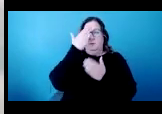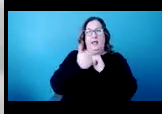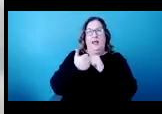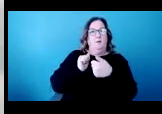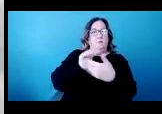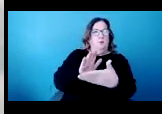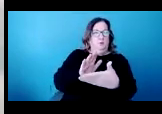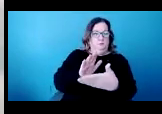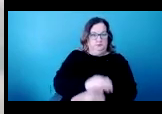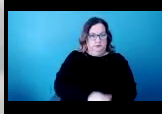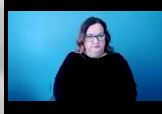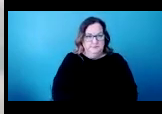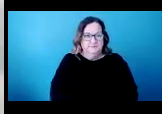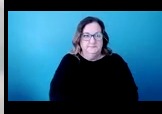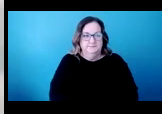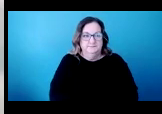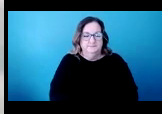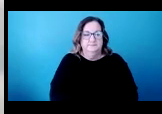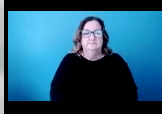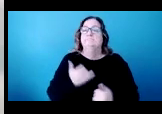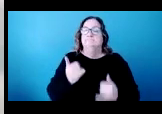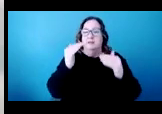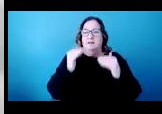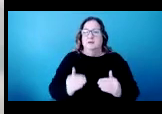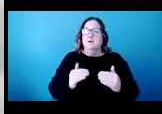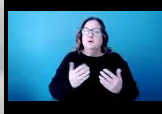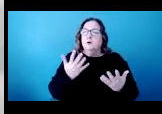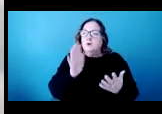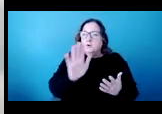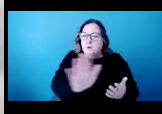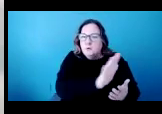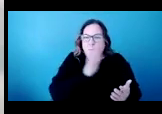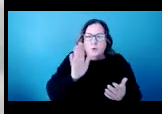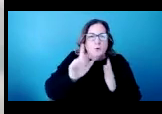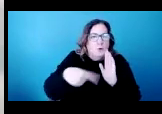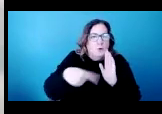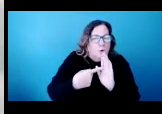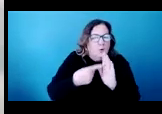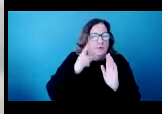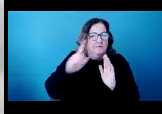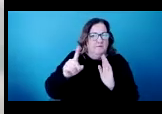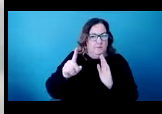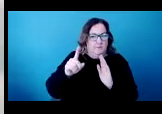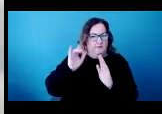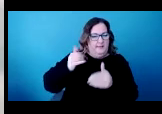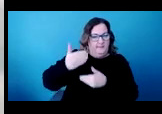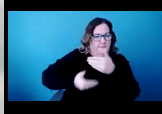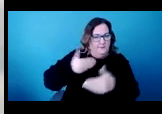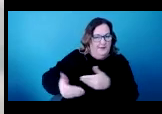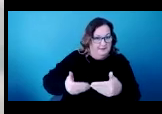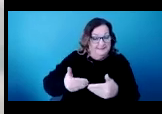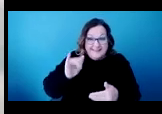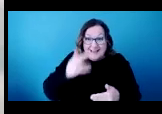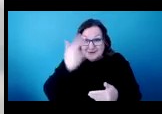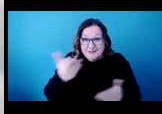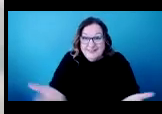But this kind of brings me into like what your role is in the appropriations process. That's why we're here, right? We're here to get excited about getting